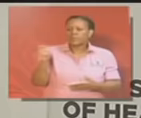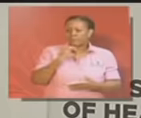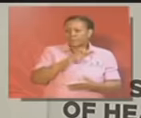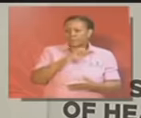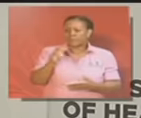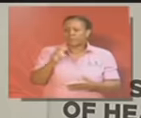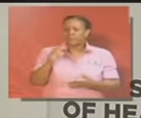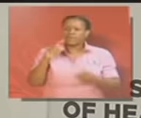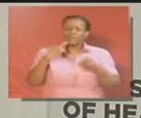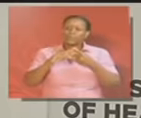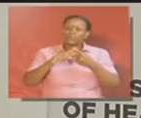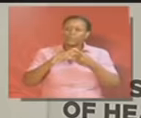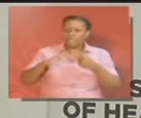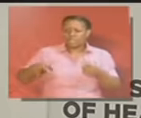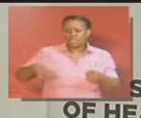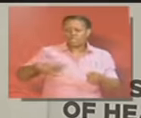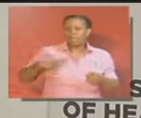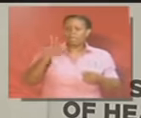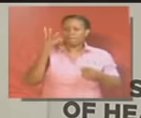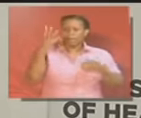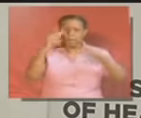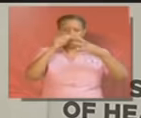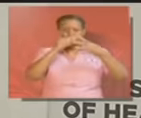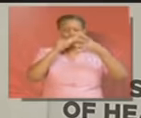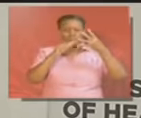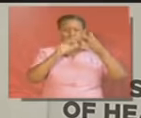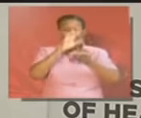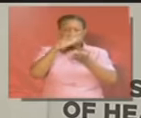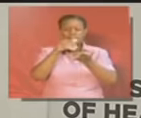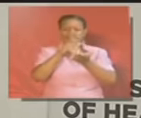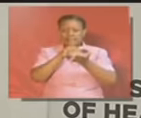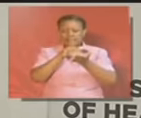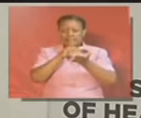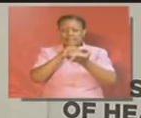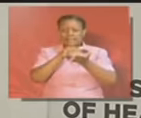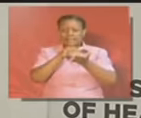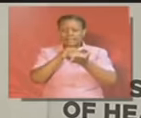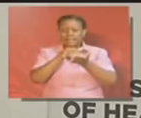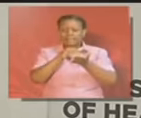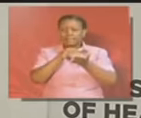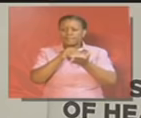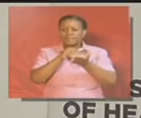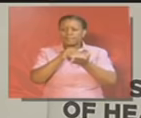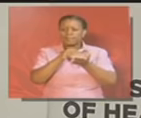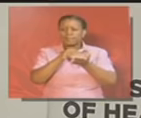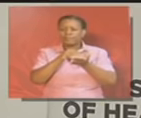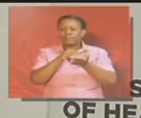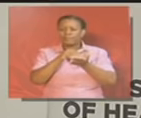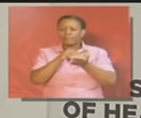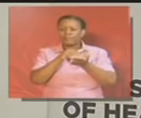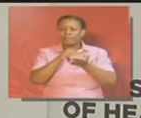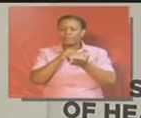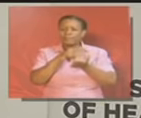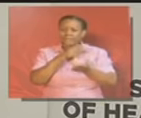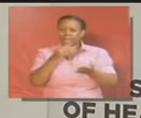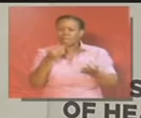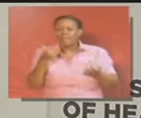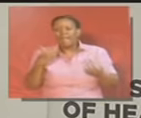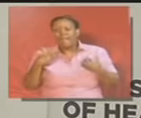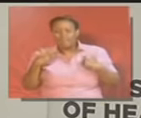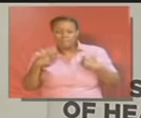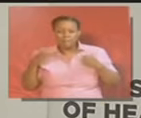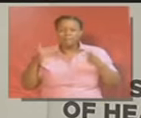to have their vaccines. And that shuttle service has been commissioned in both St. Andrews and David, right, and